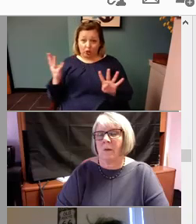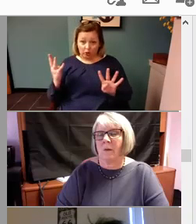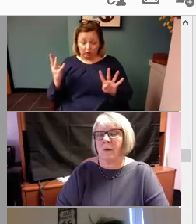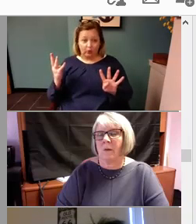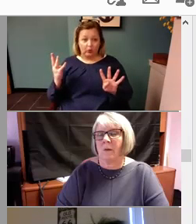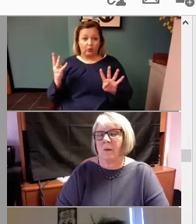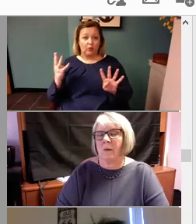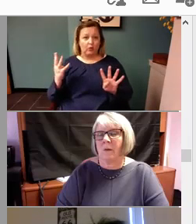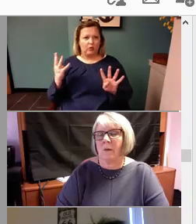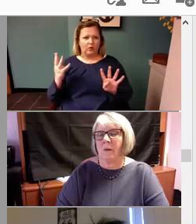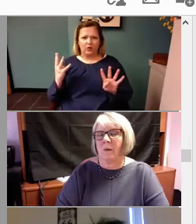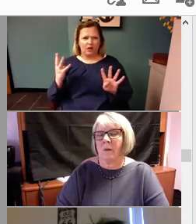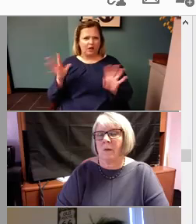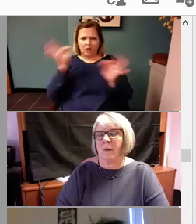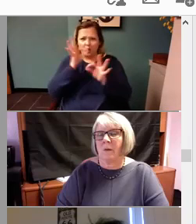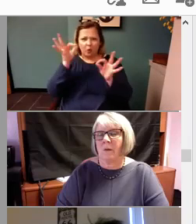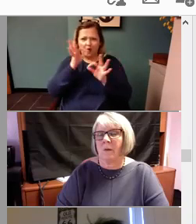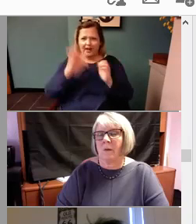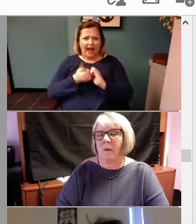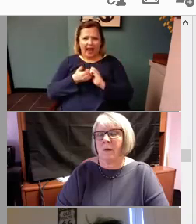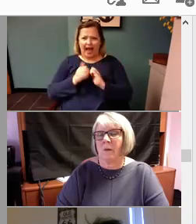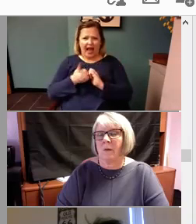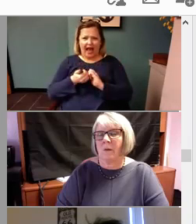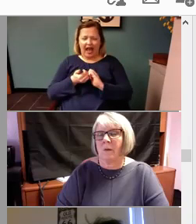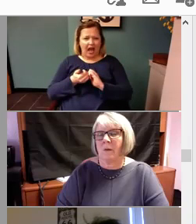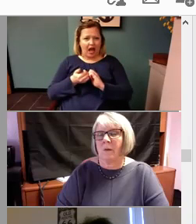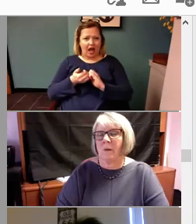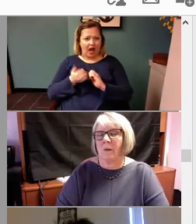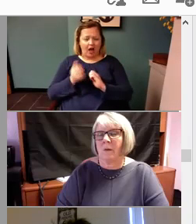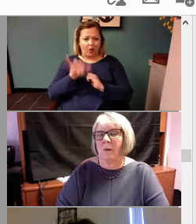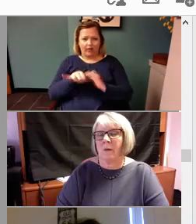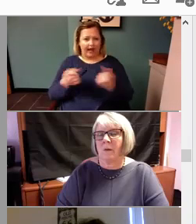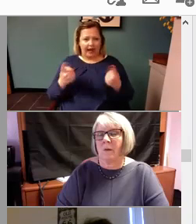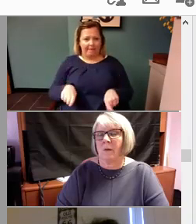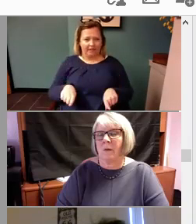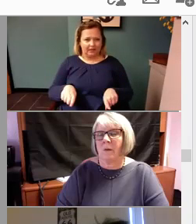and I have no idea how to delete this thing, but okay.